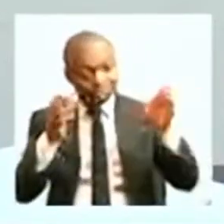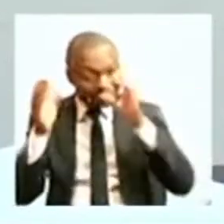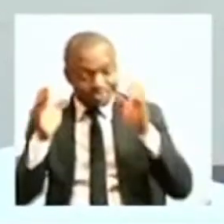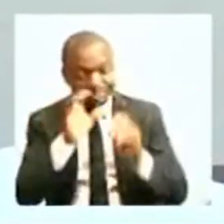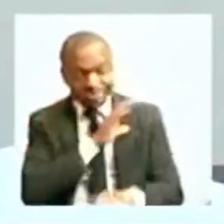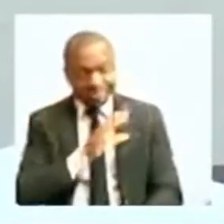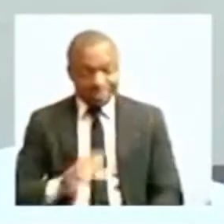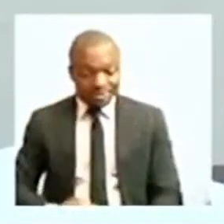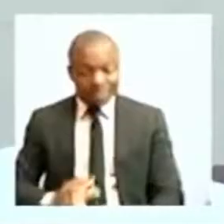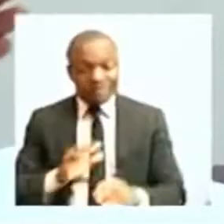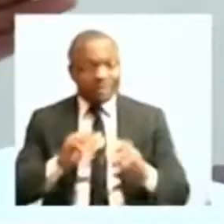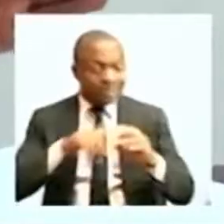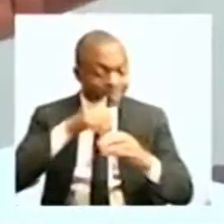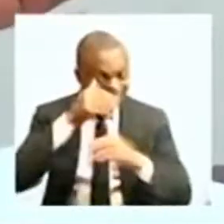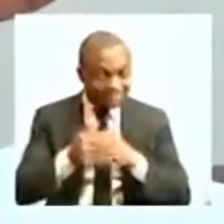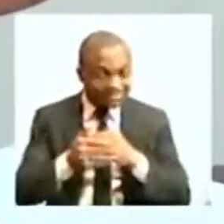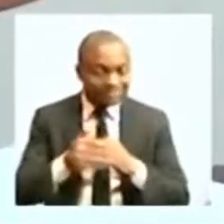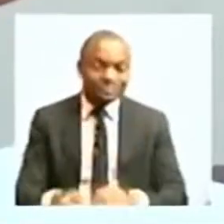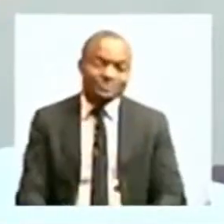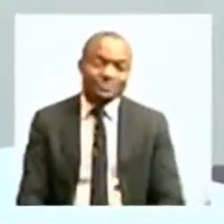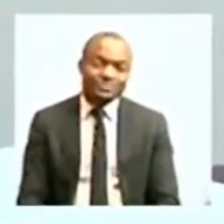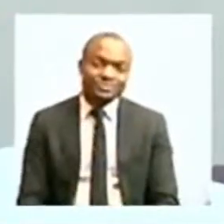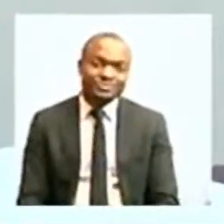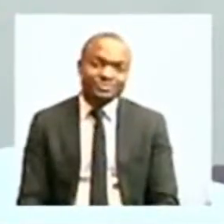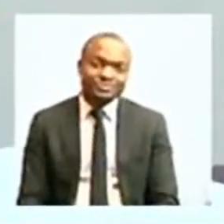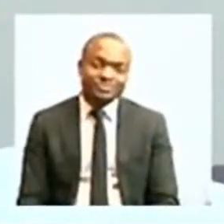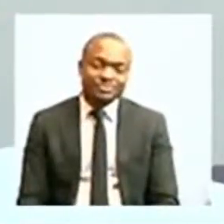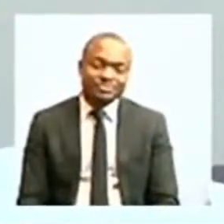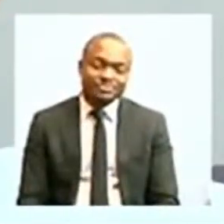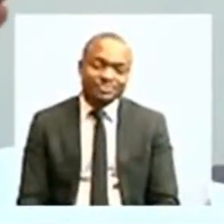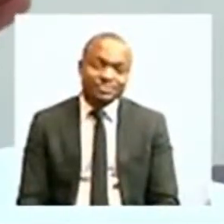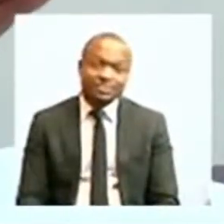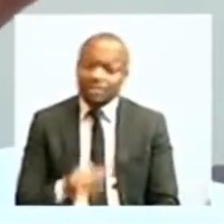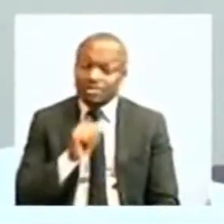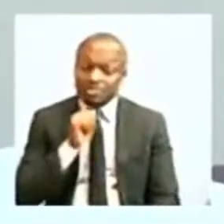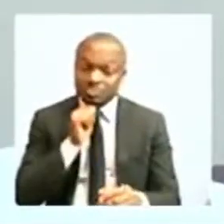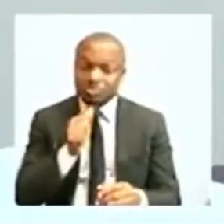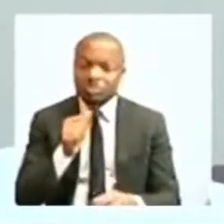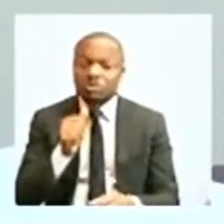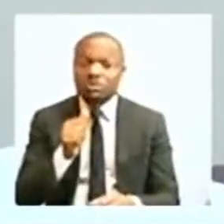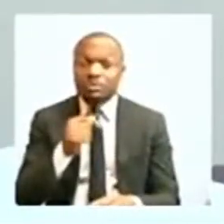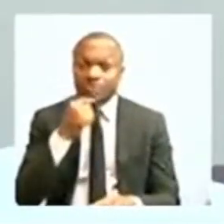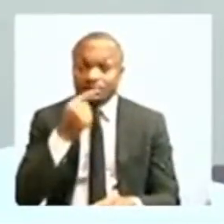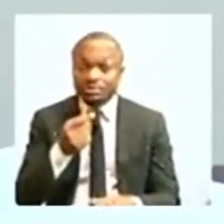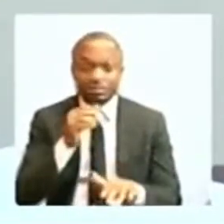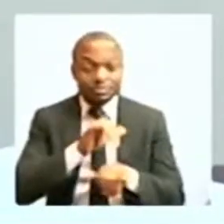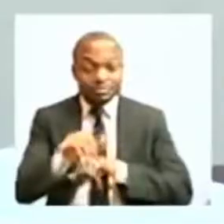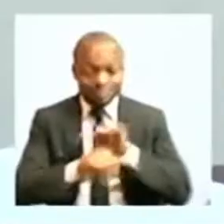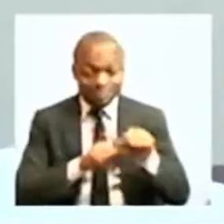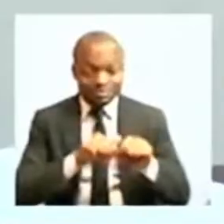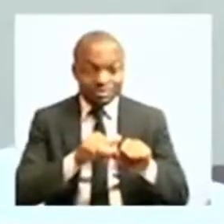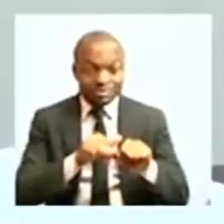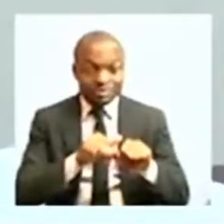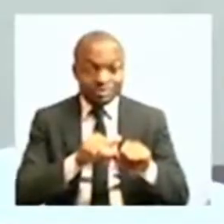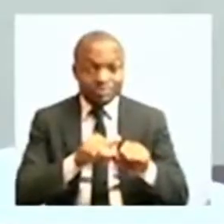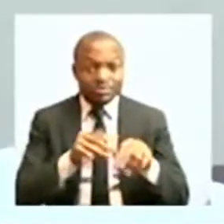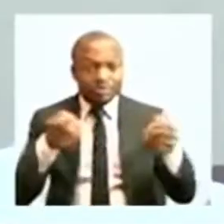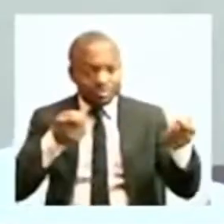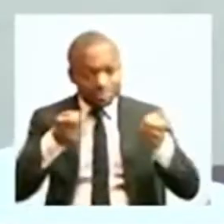from outside, you know, I don't want to say cheats them that the bowsers